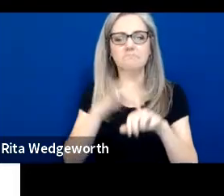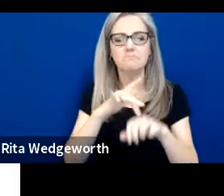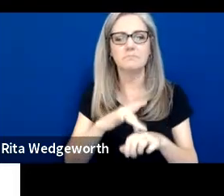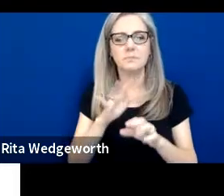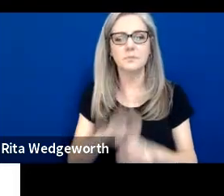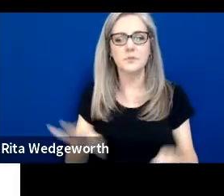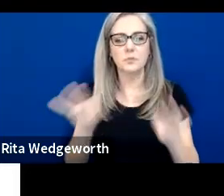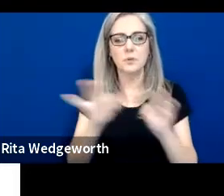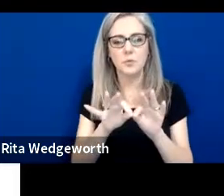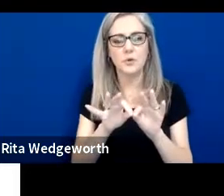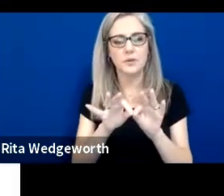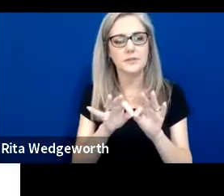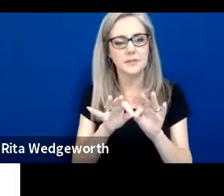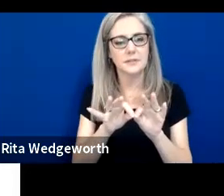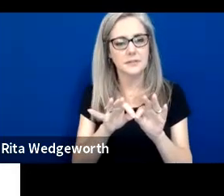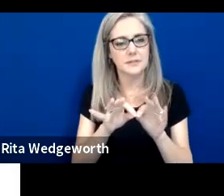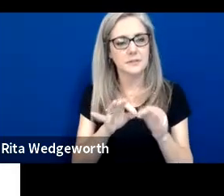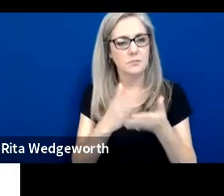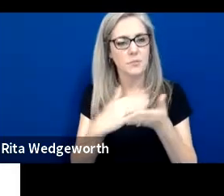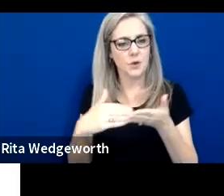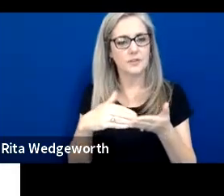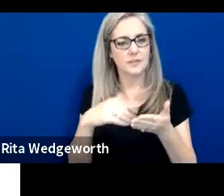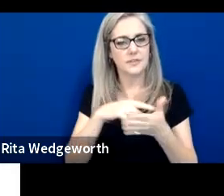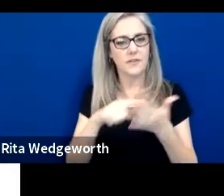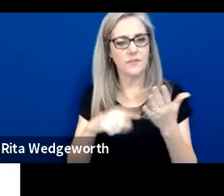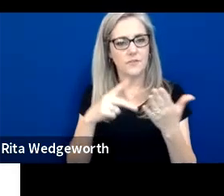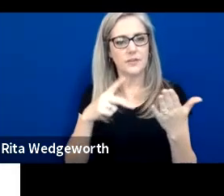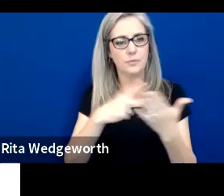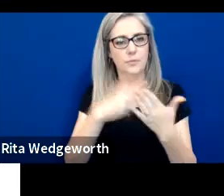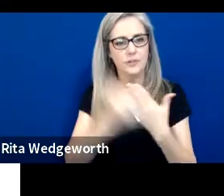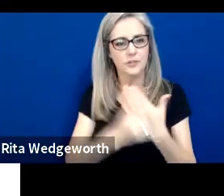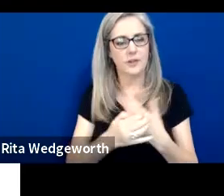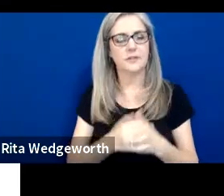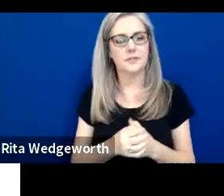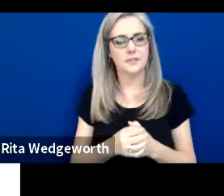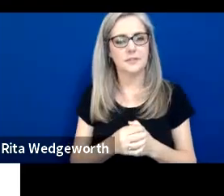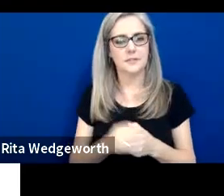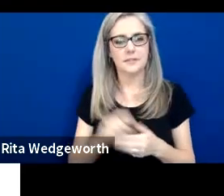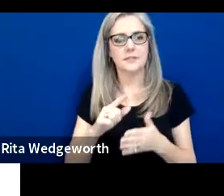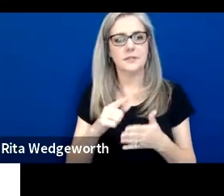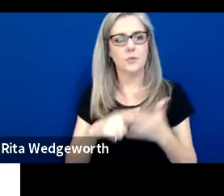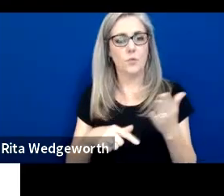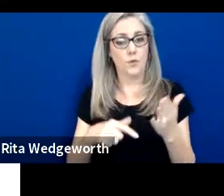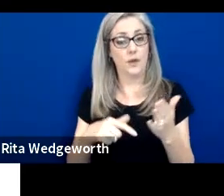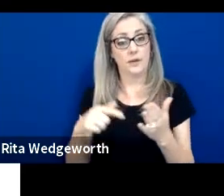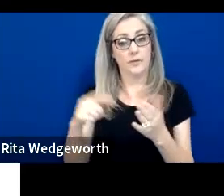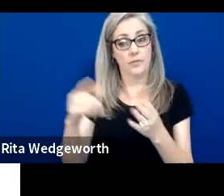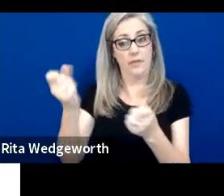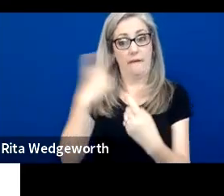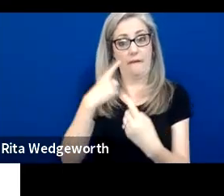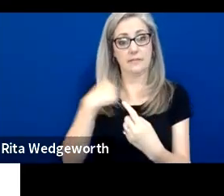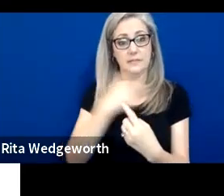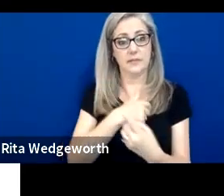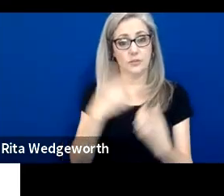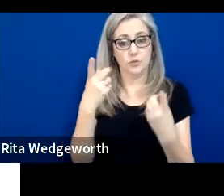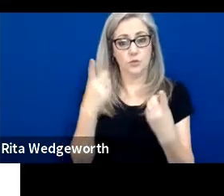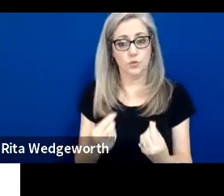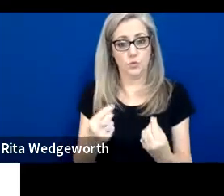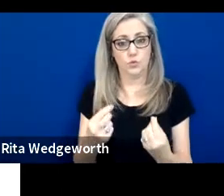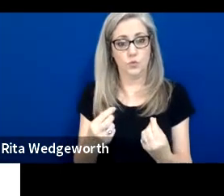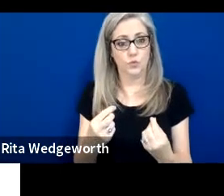important elements of the project and kind of what we were tasked with as